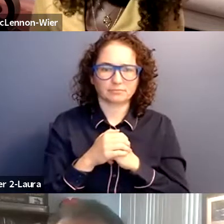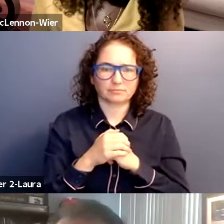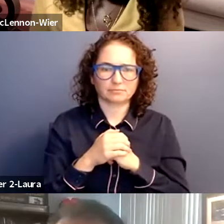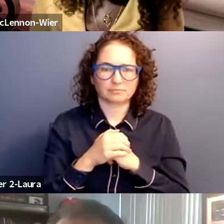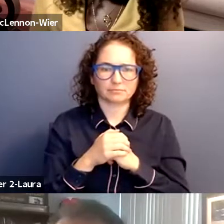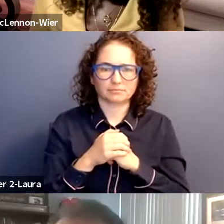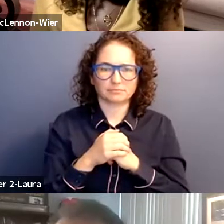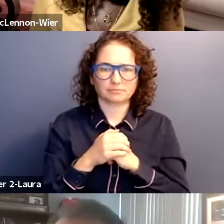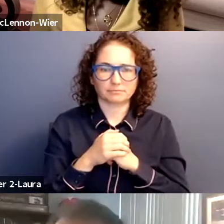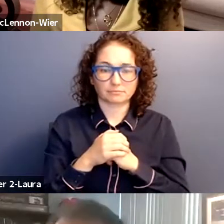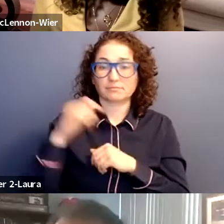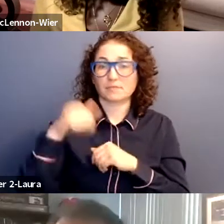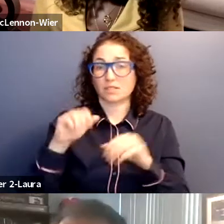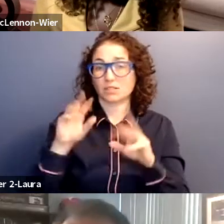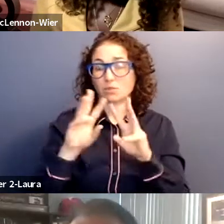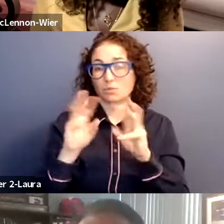This webinar will be recorded.